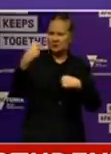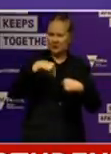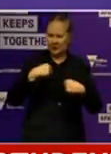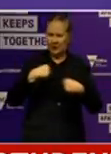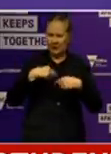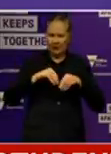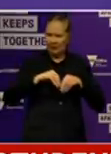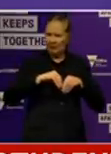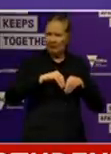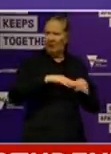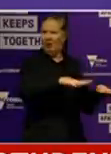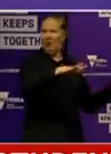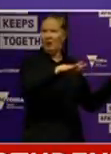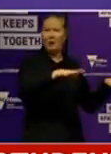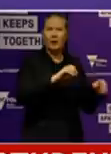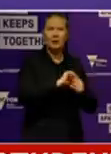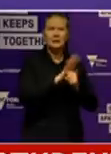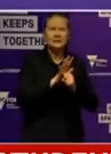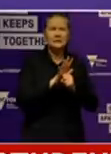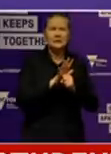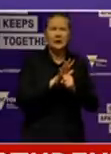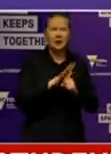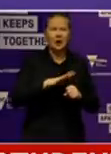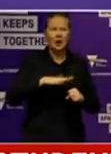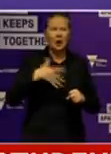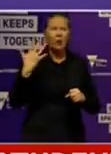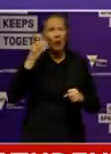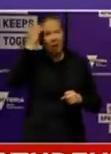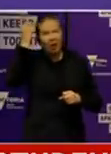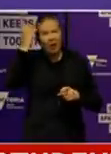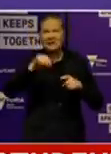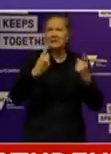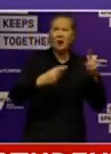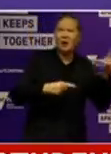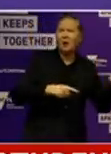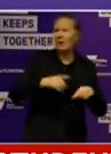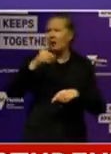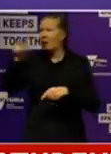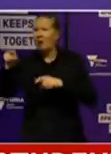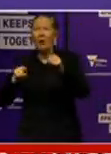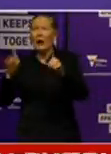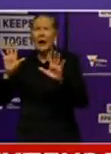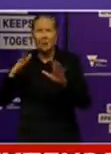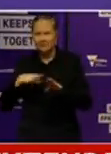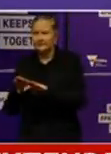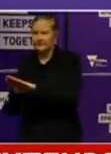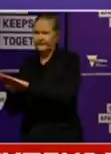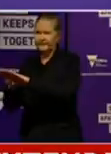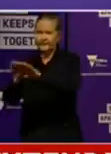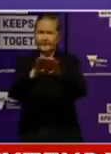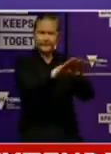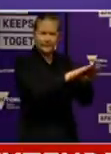sure that there is not an ad hoc approach, but this is done in a uniform way so that families and patients can understand how